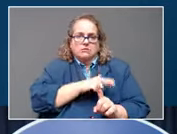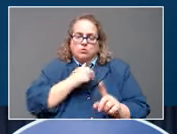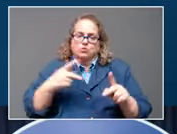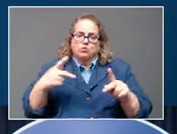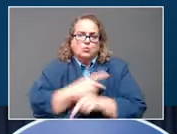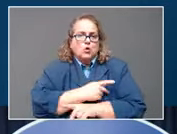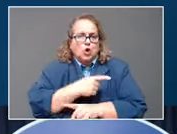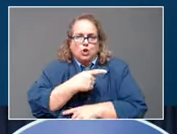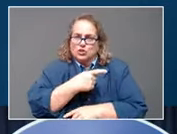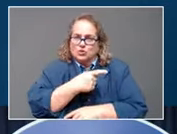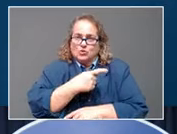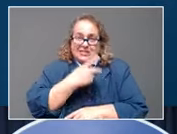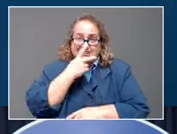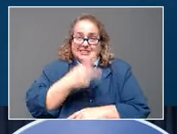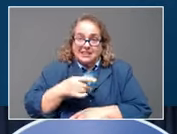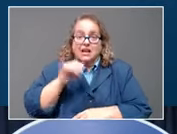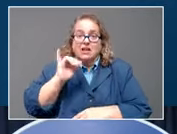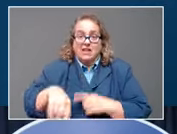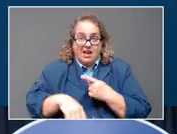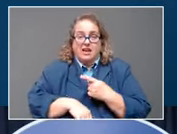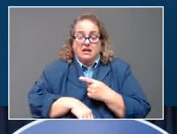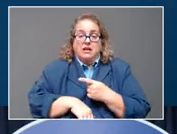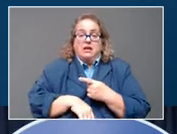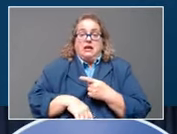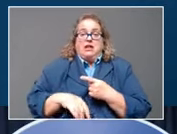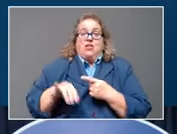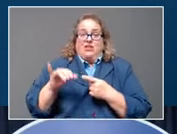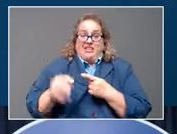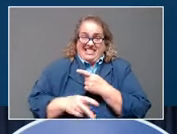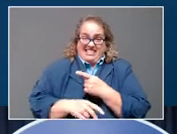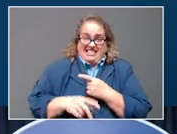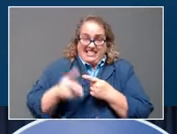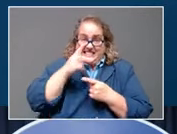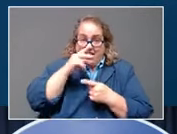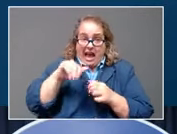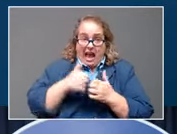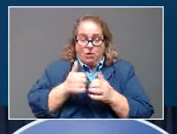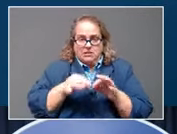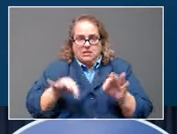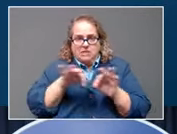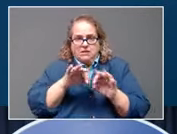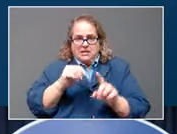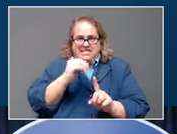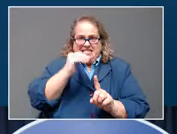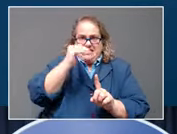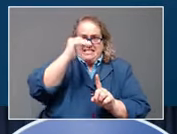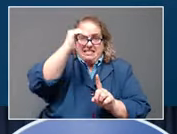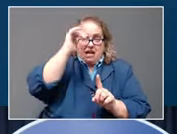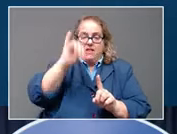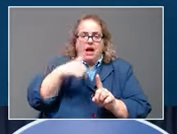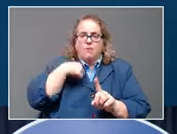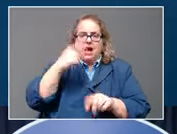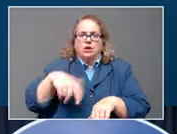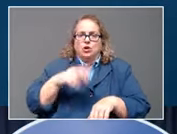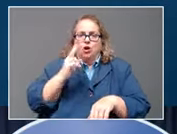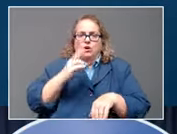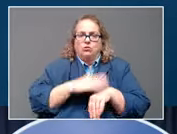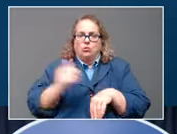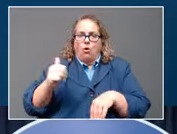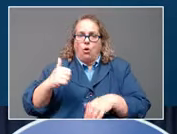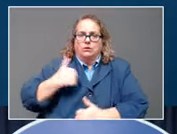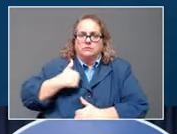here. Look at how significant that increase is, and look at how close we are getting to our all-time high